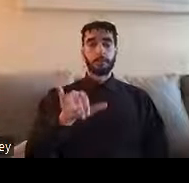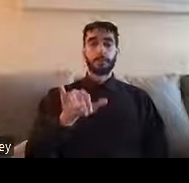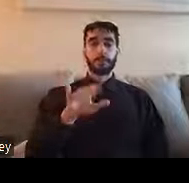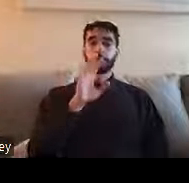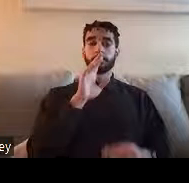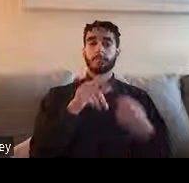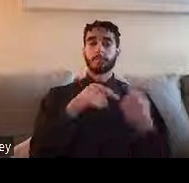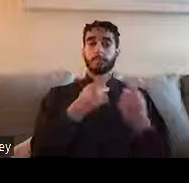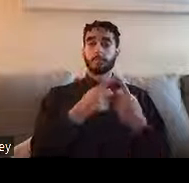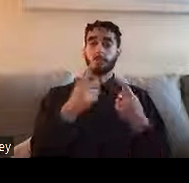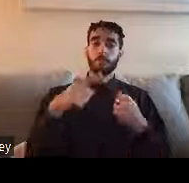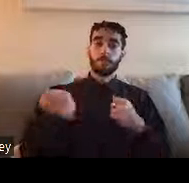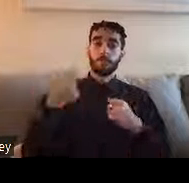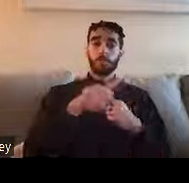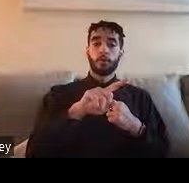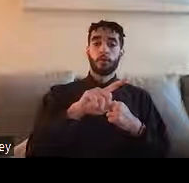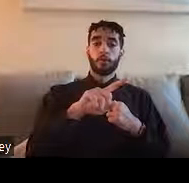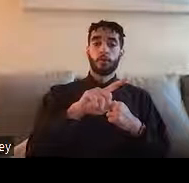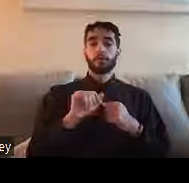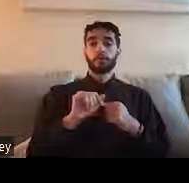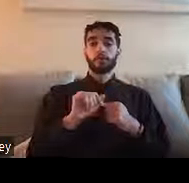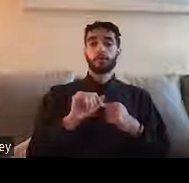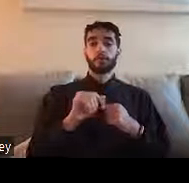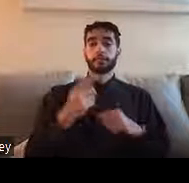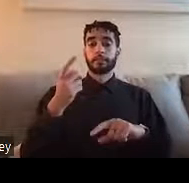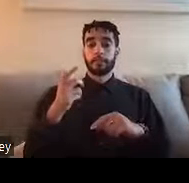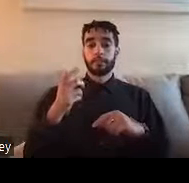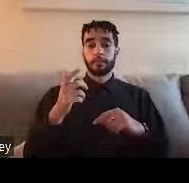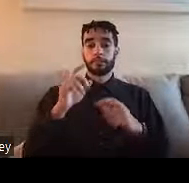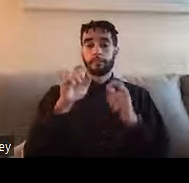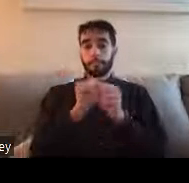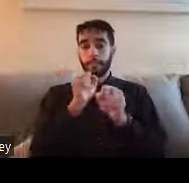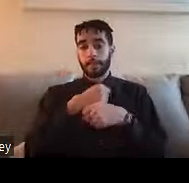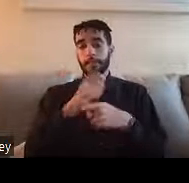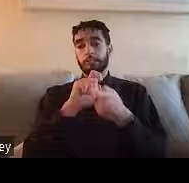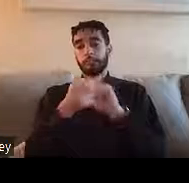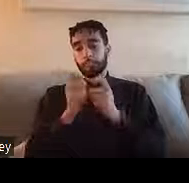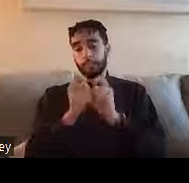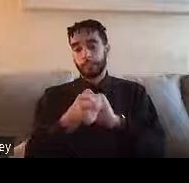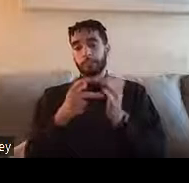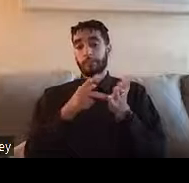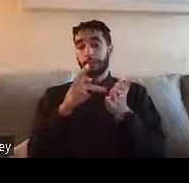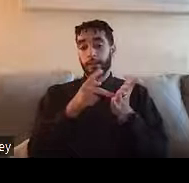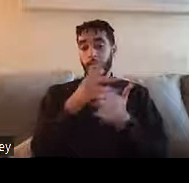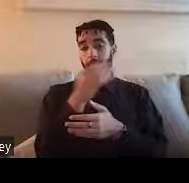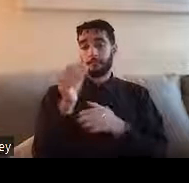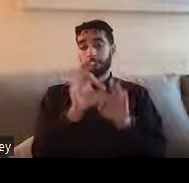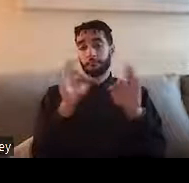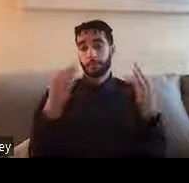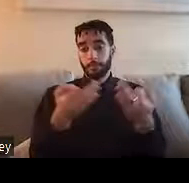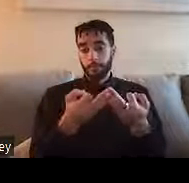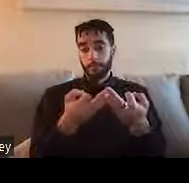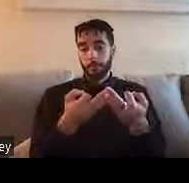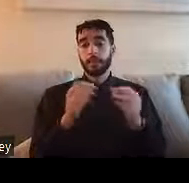against people who are caregivers. And then the second, again, making some changes to the paid family leave program to make it easier to use